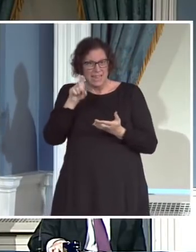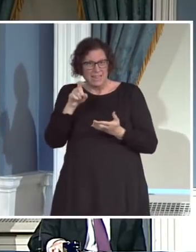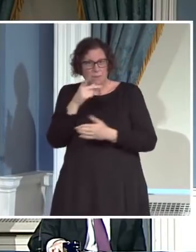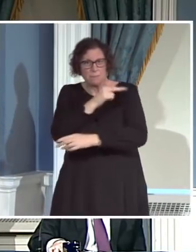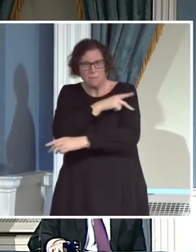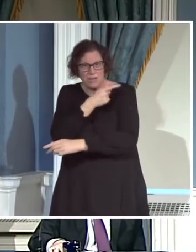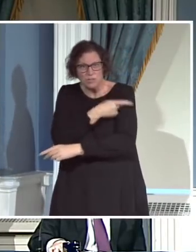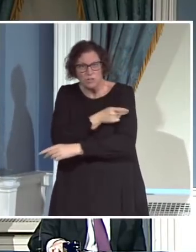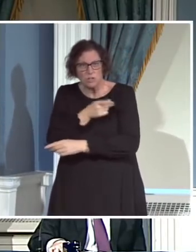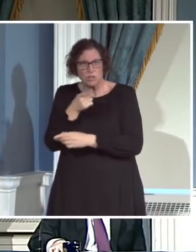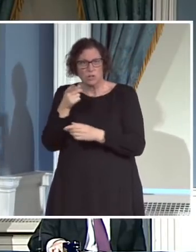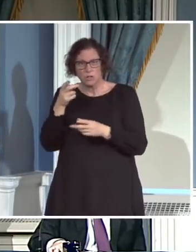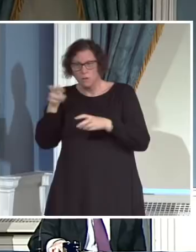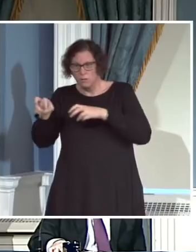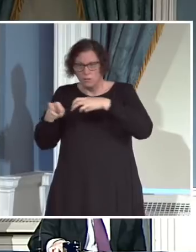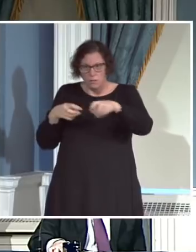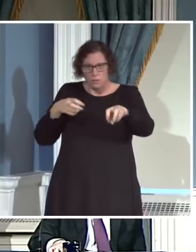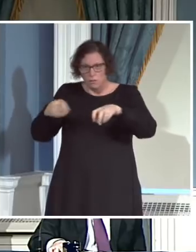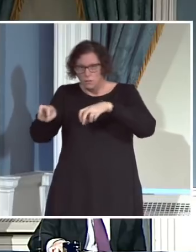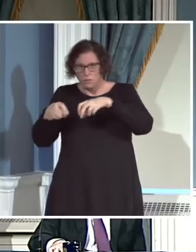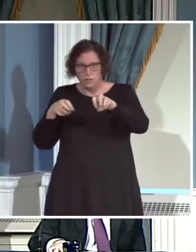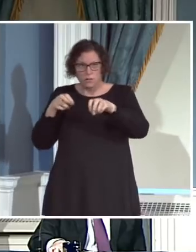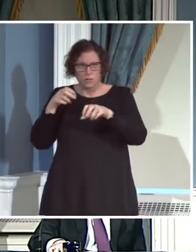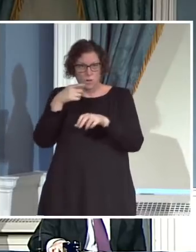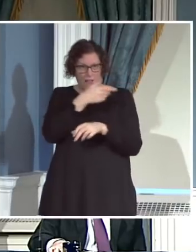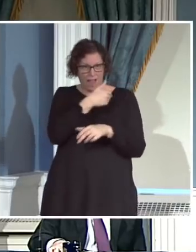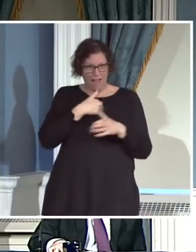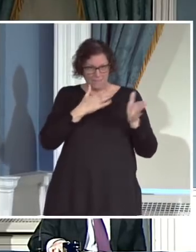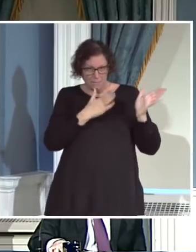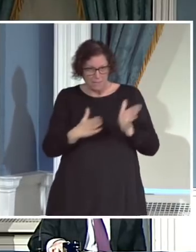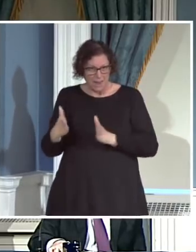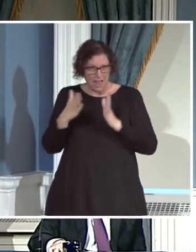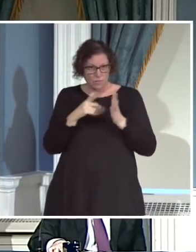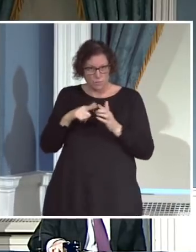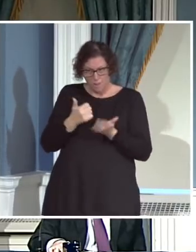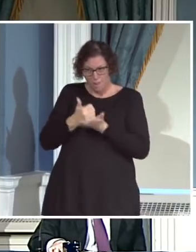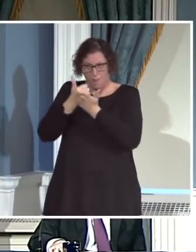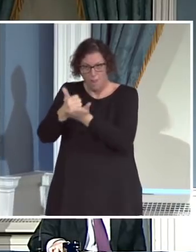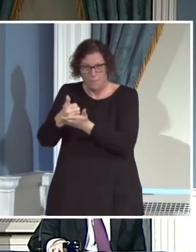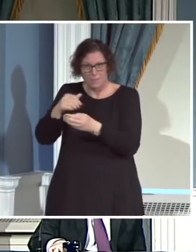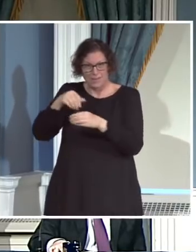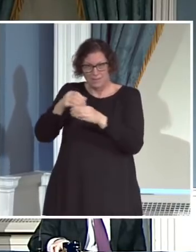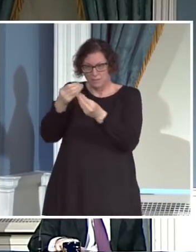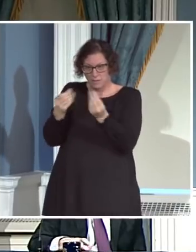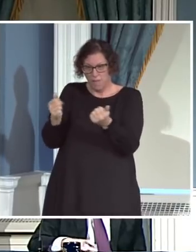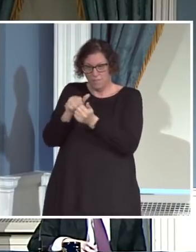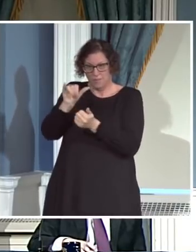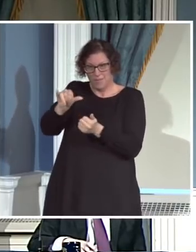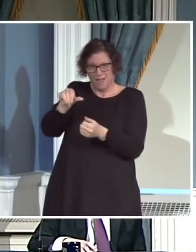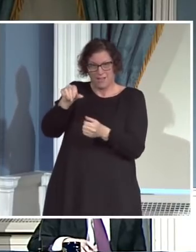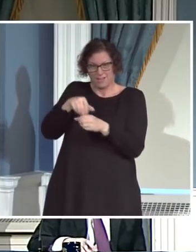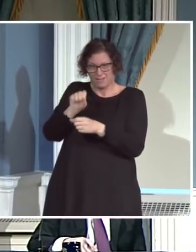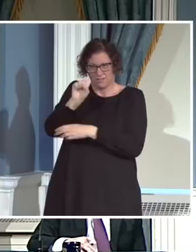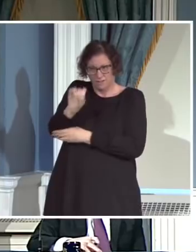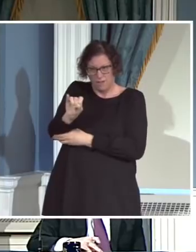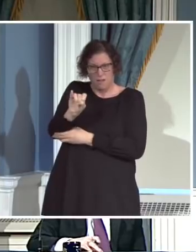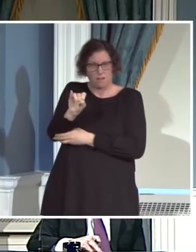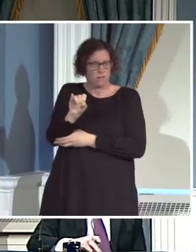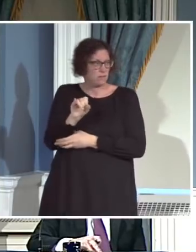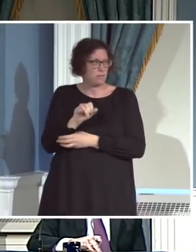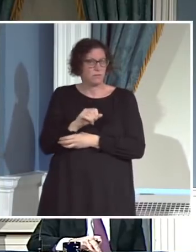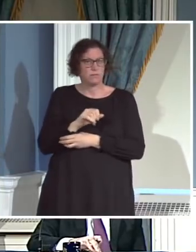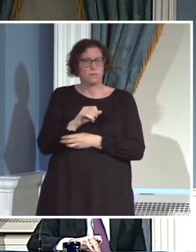hospitals open, in the event they reach capacity before they open? And who's in charge of, you know, putting together that plan? So far,